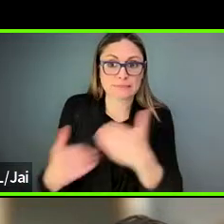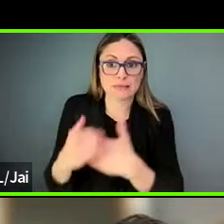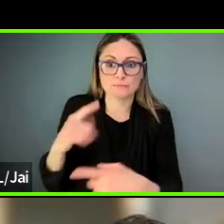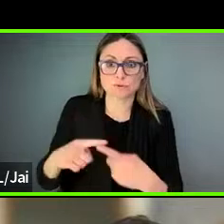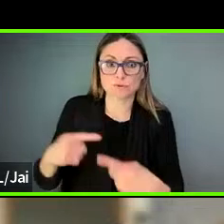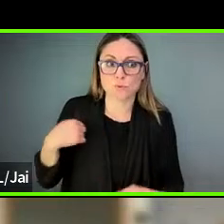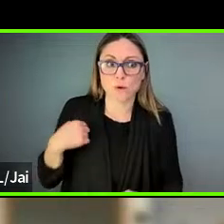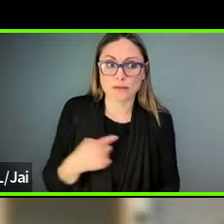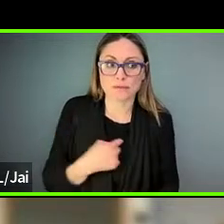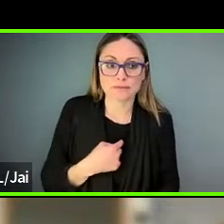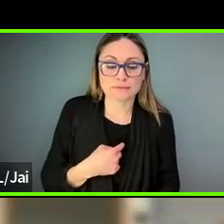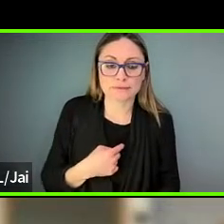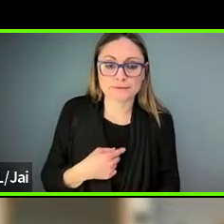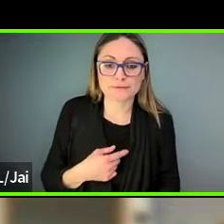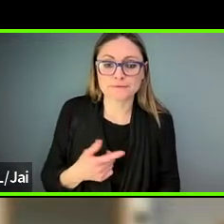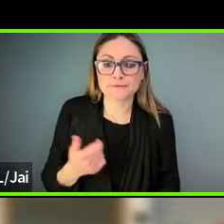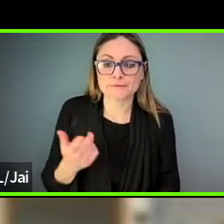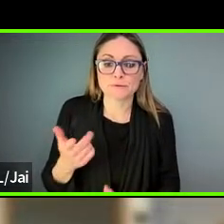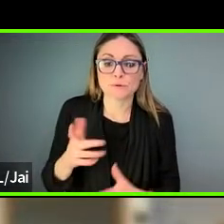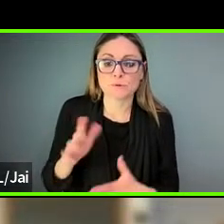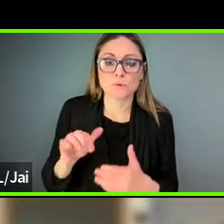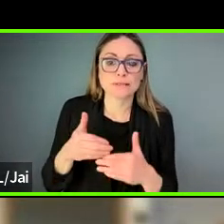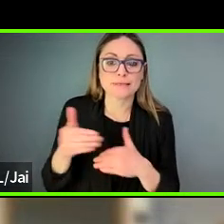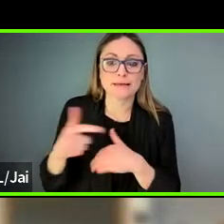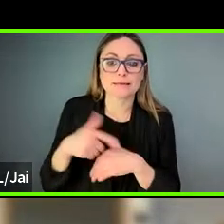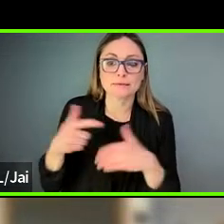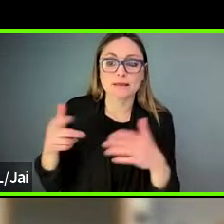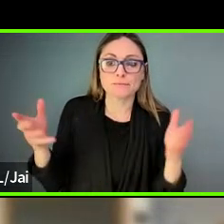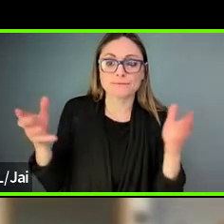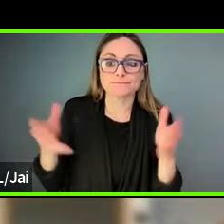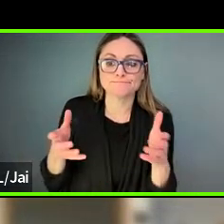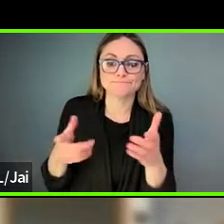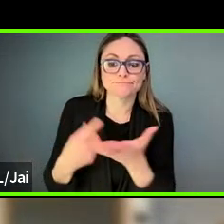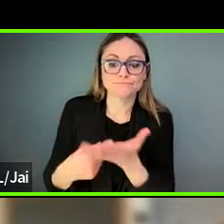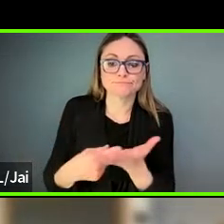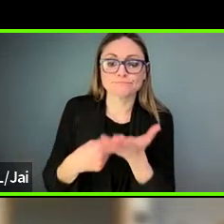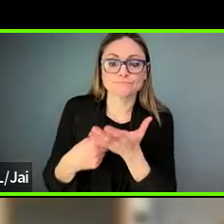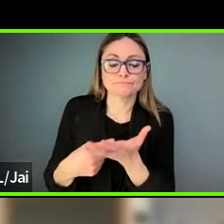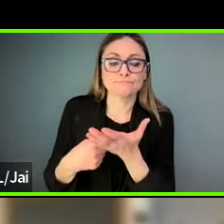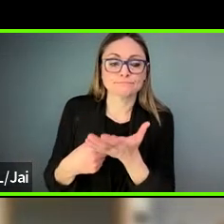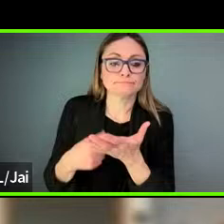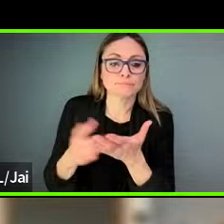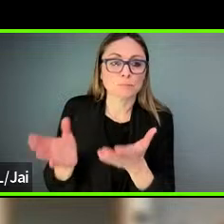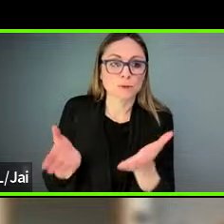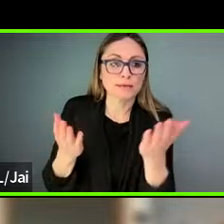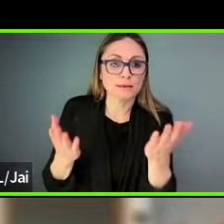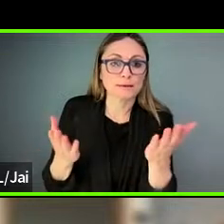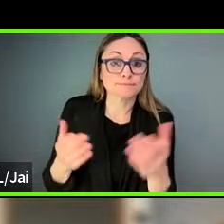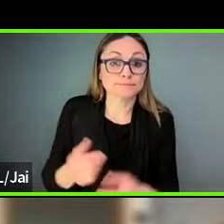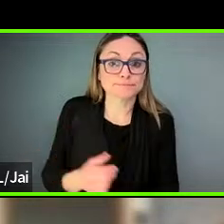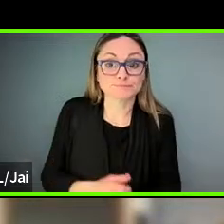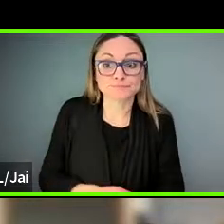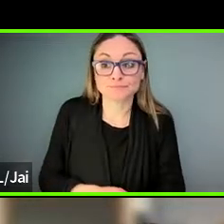or bring them up at the next time that we discuss the station.